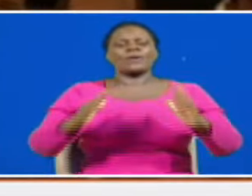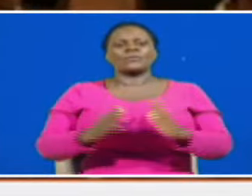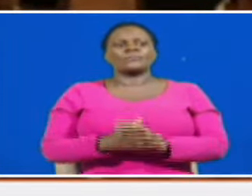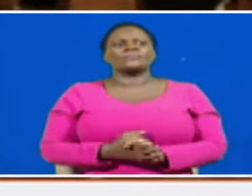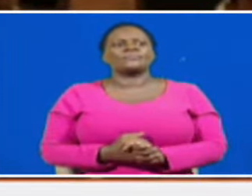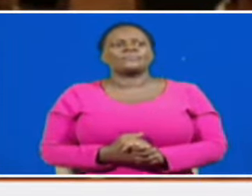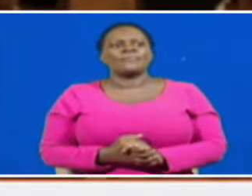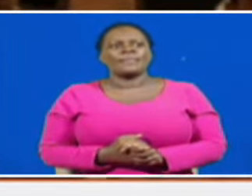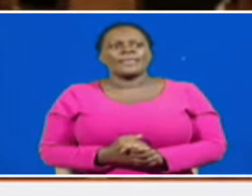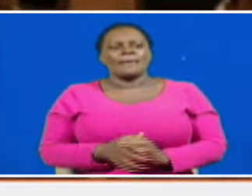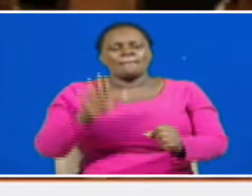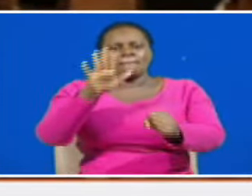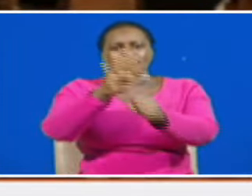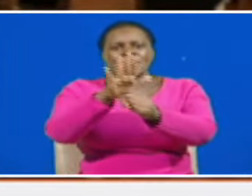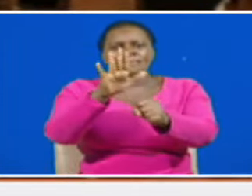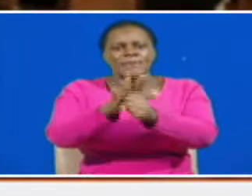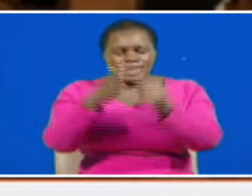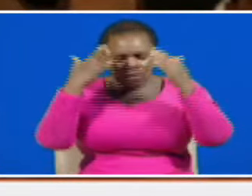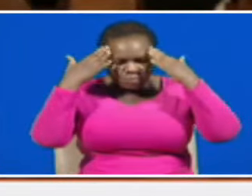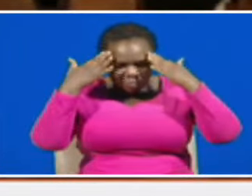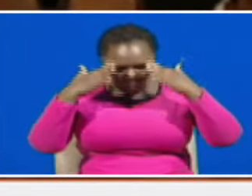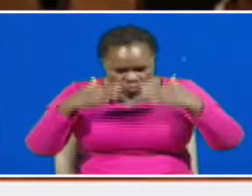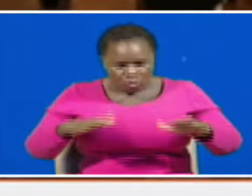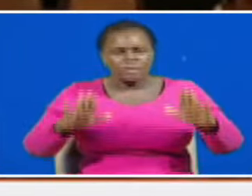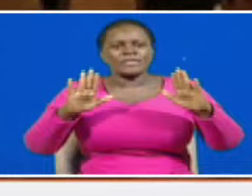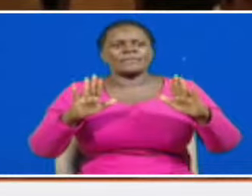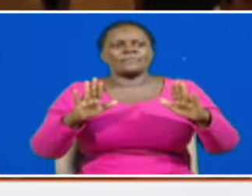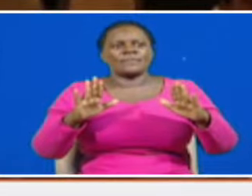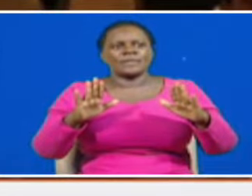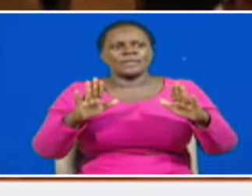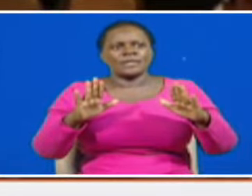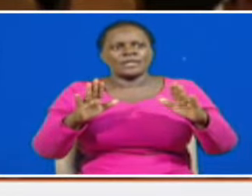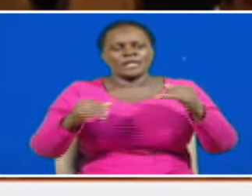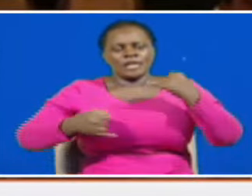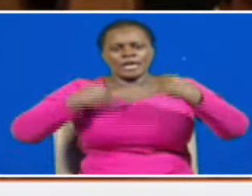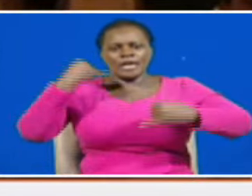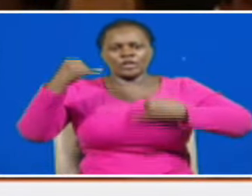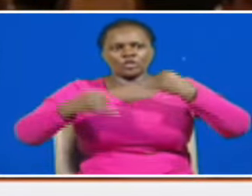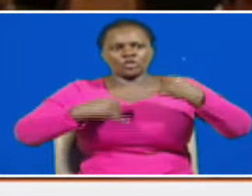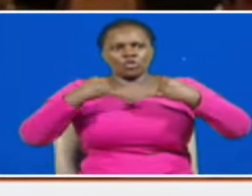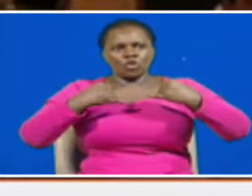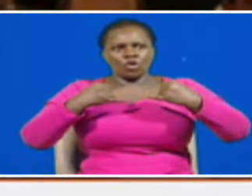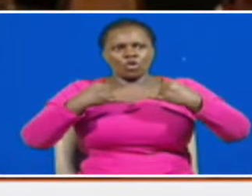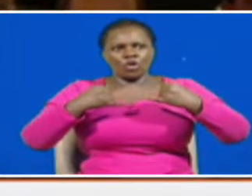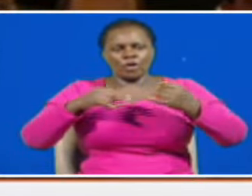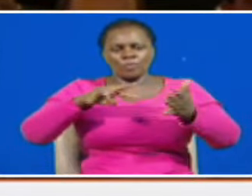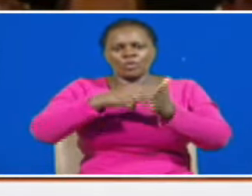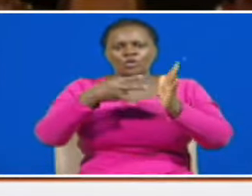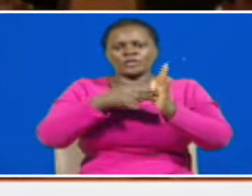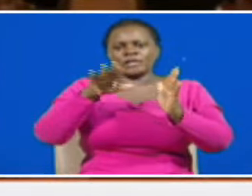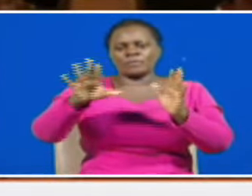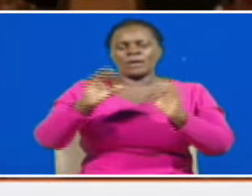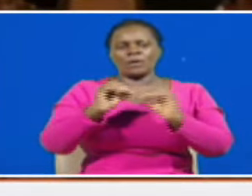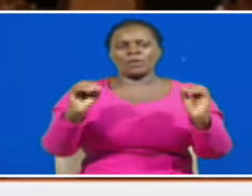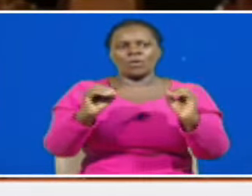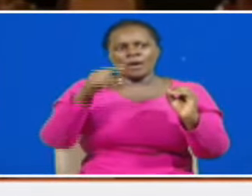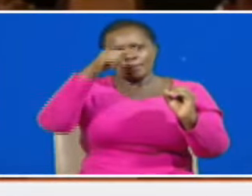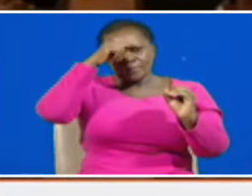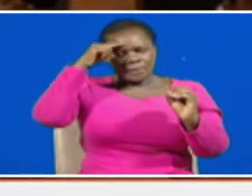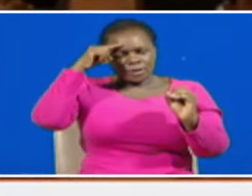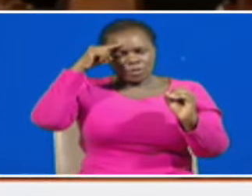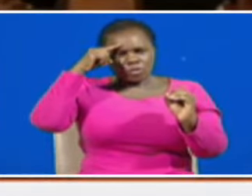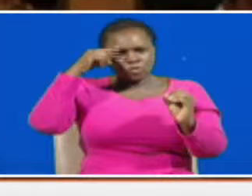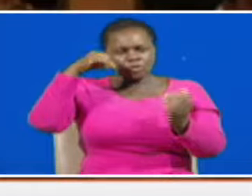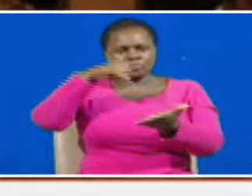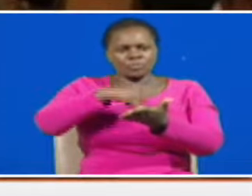The vast majority of Muslims have not been able to enjoy the fruits of your pet project due to the interest